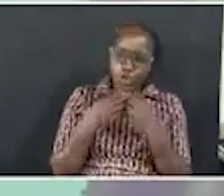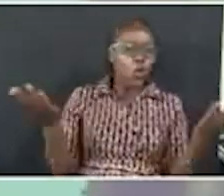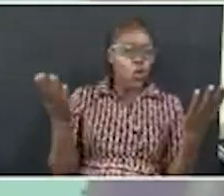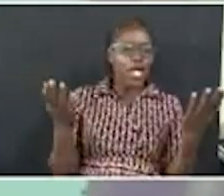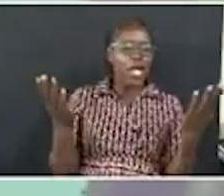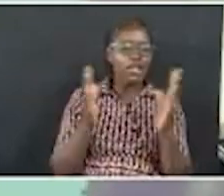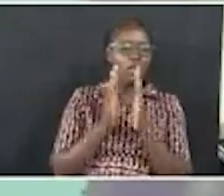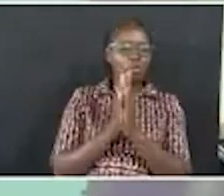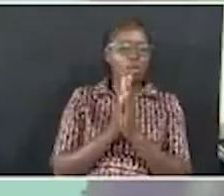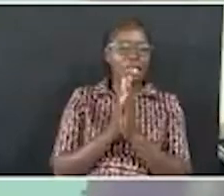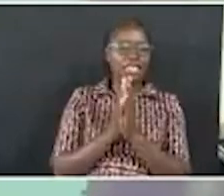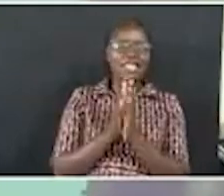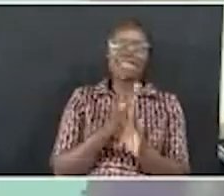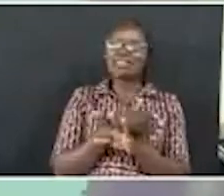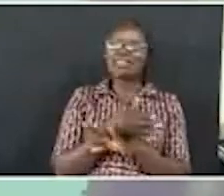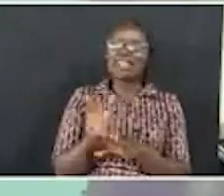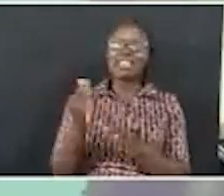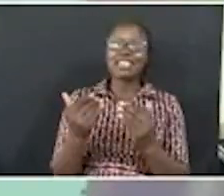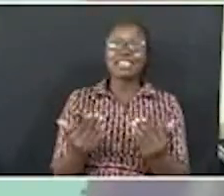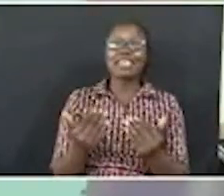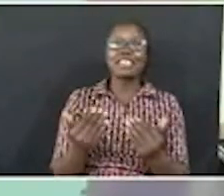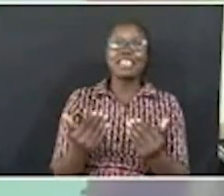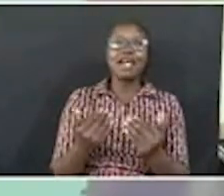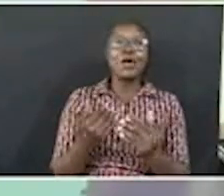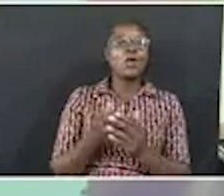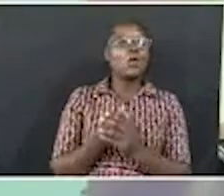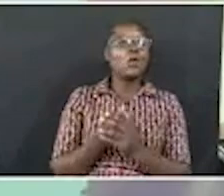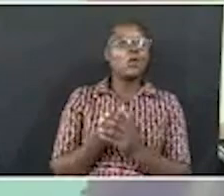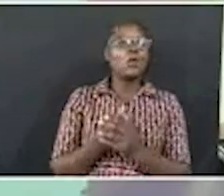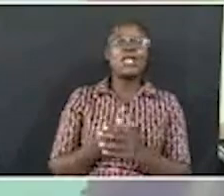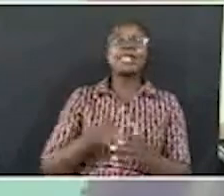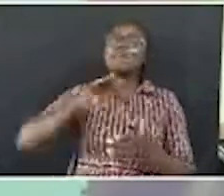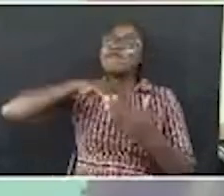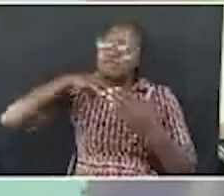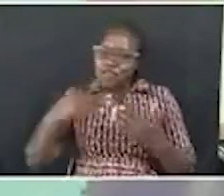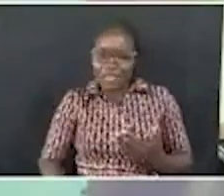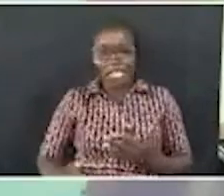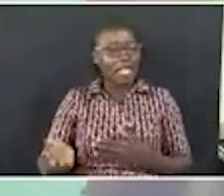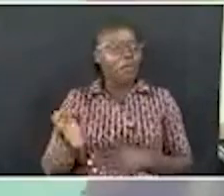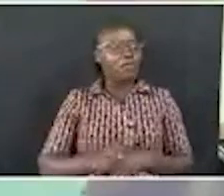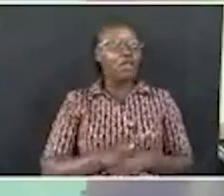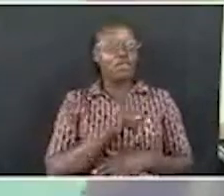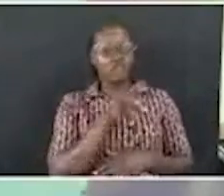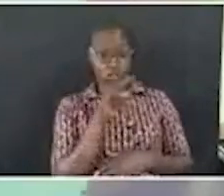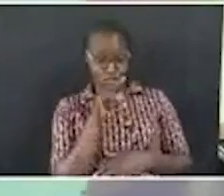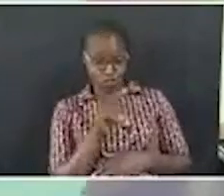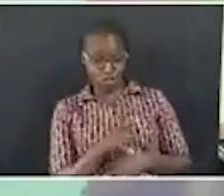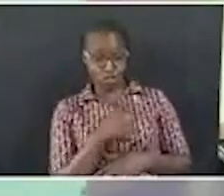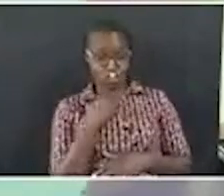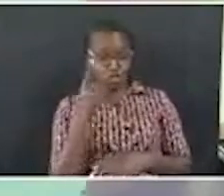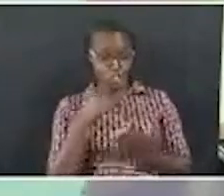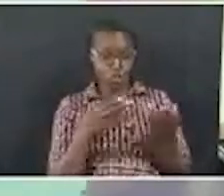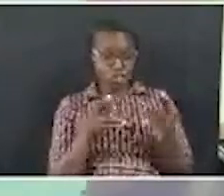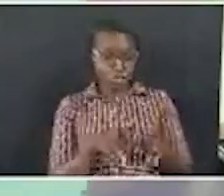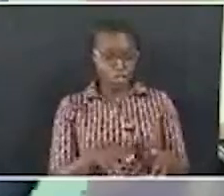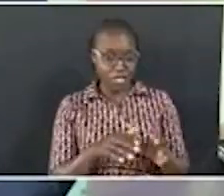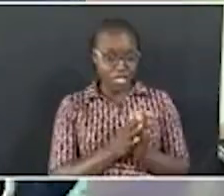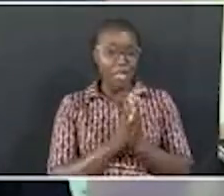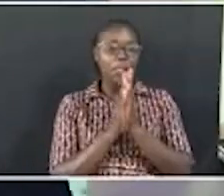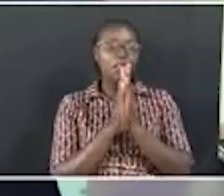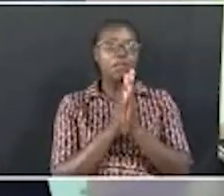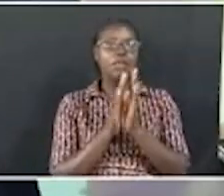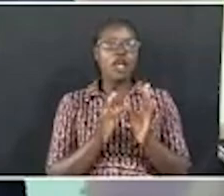And your prayer for your child will hit the wall and come back to you. And so what happens?